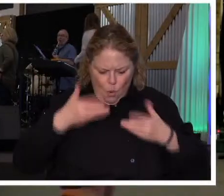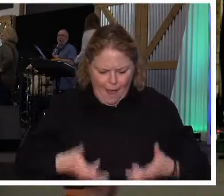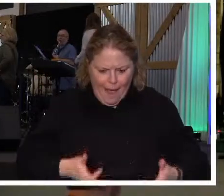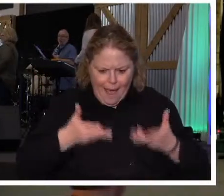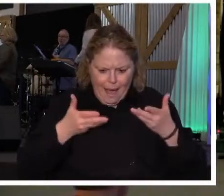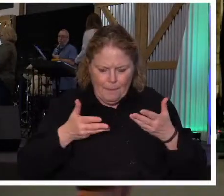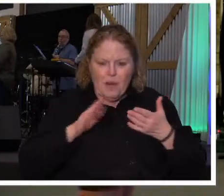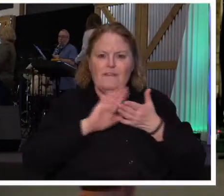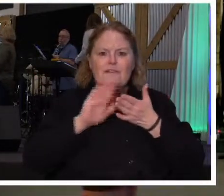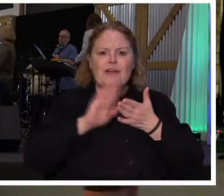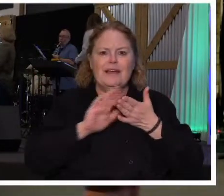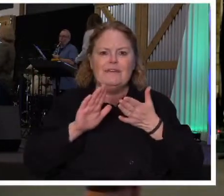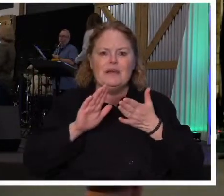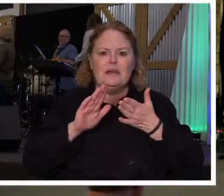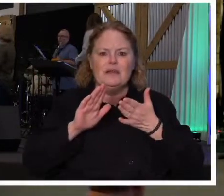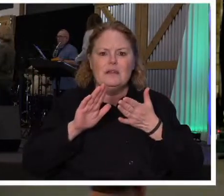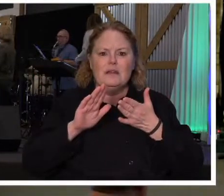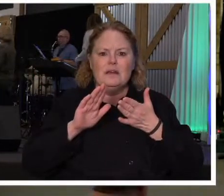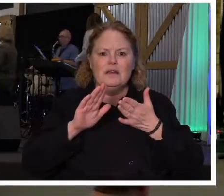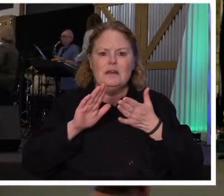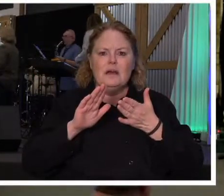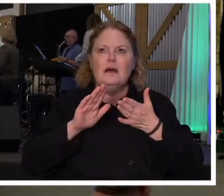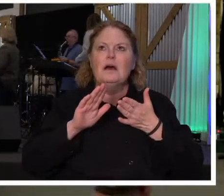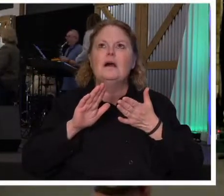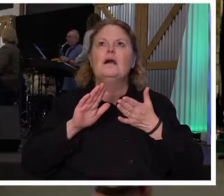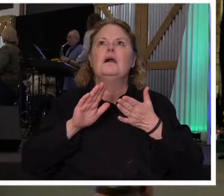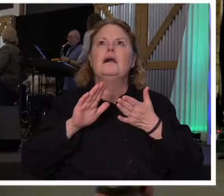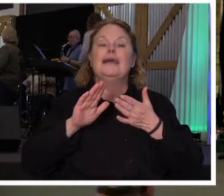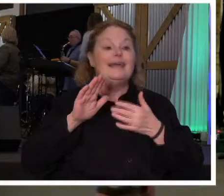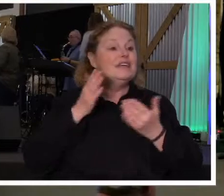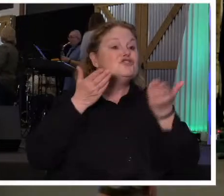then desires to go into service, not out of guilt,